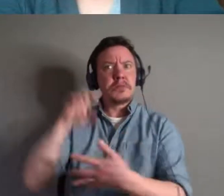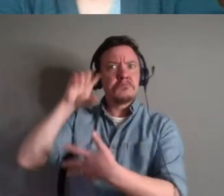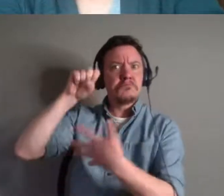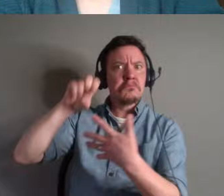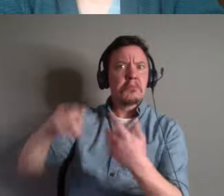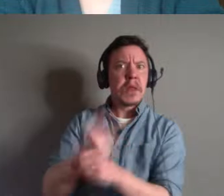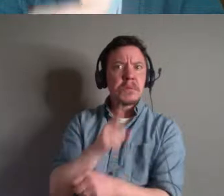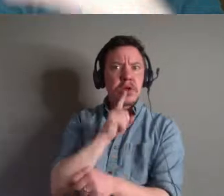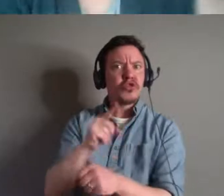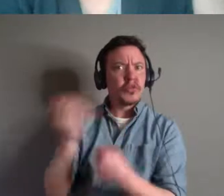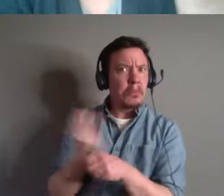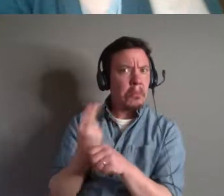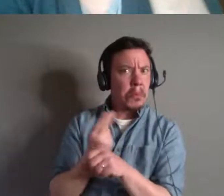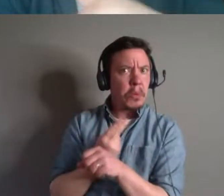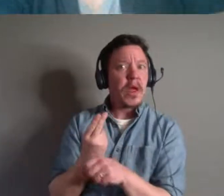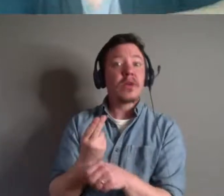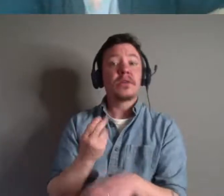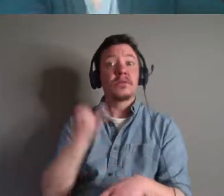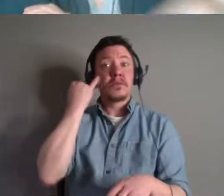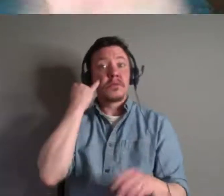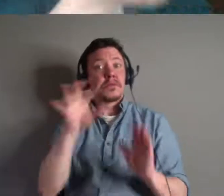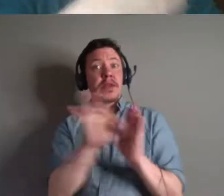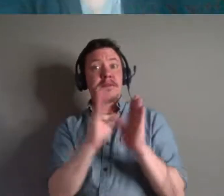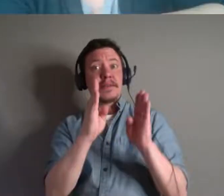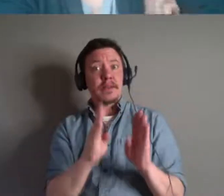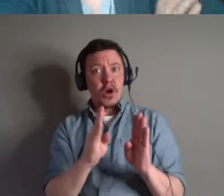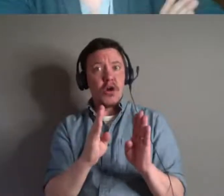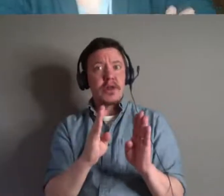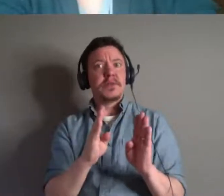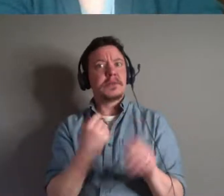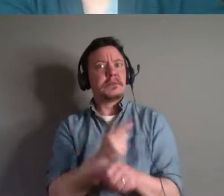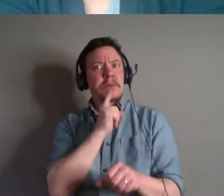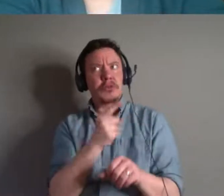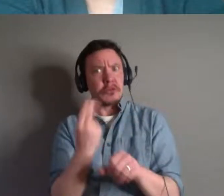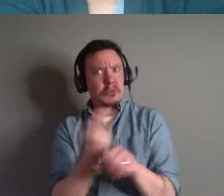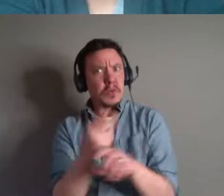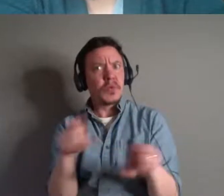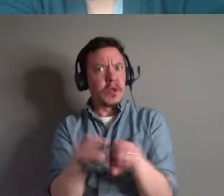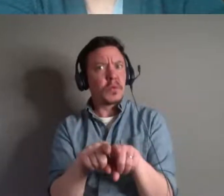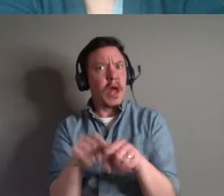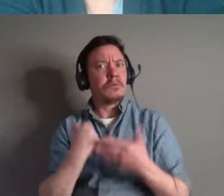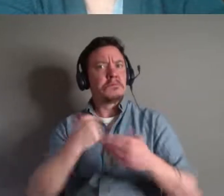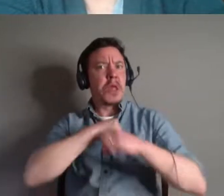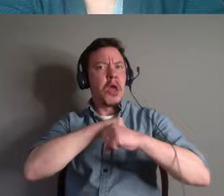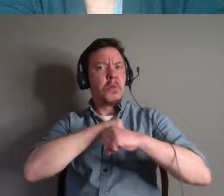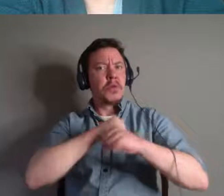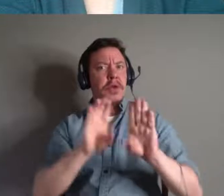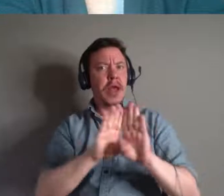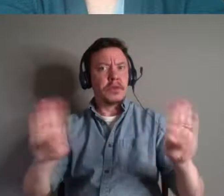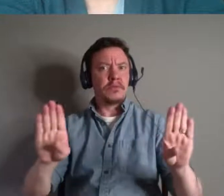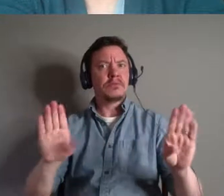using. And of course, if the selected artist is doing it, make sure that they're using as well, to ensure